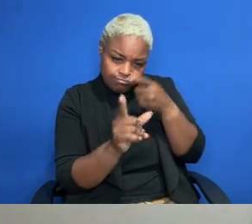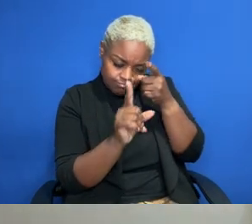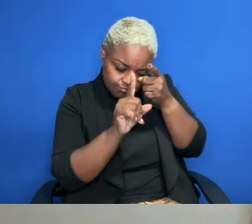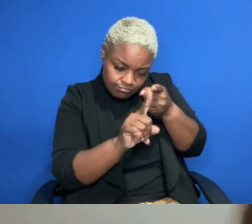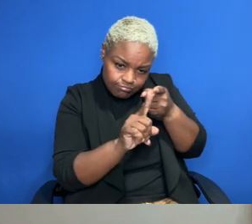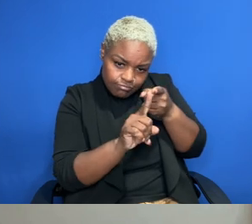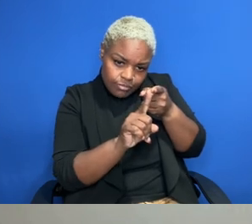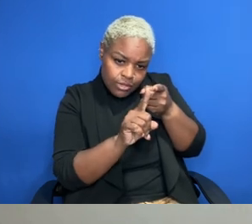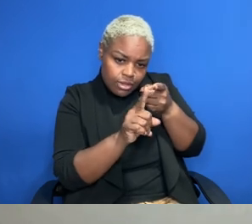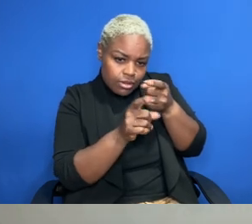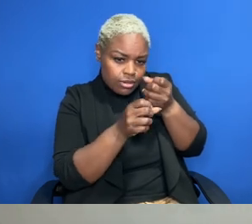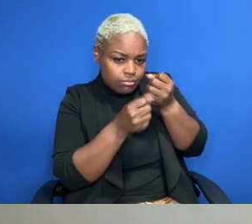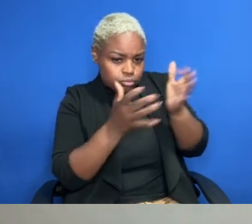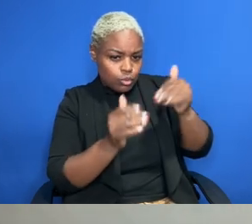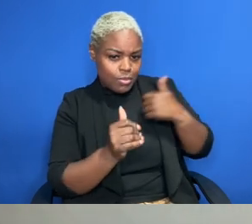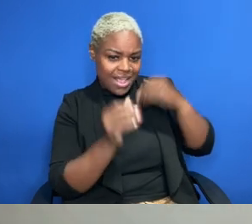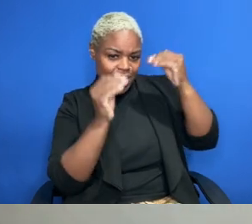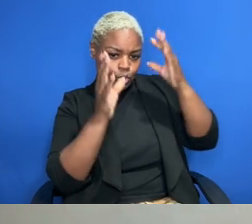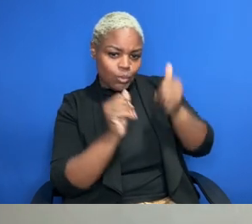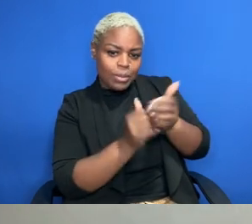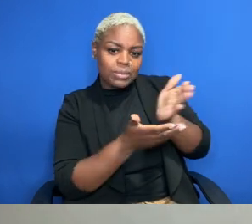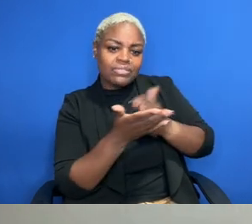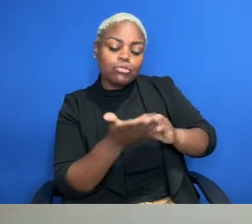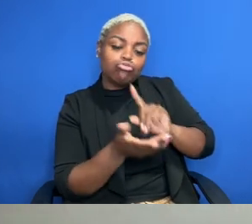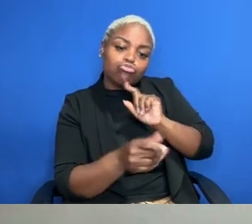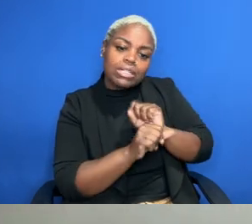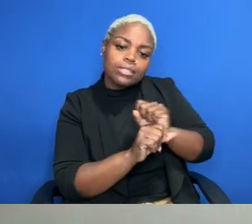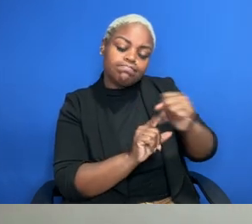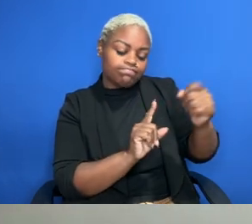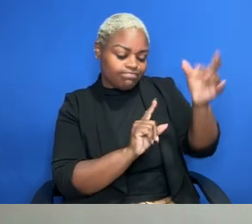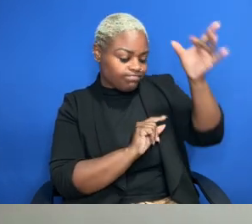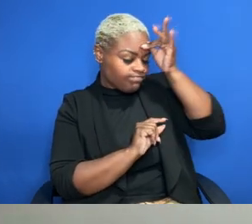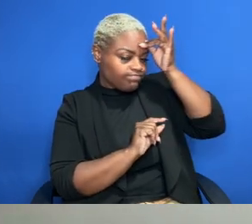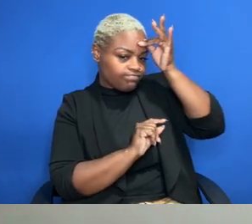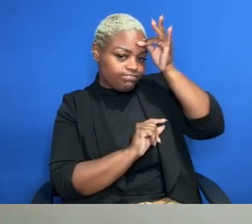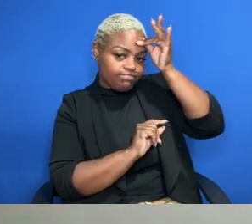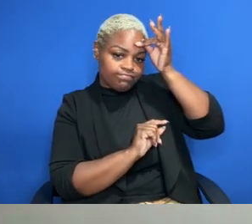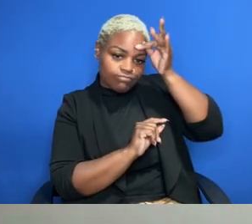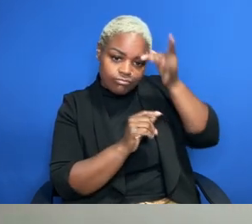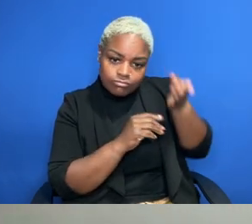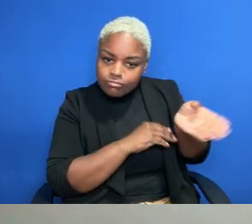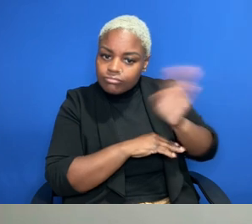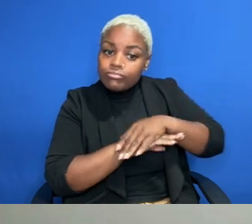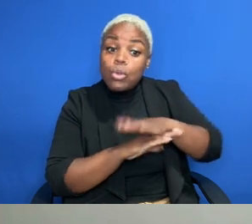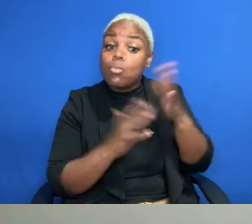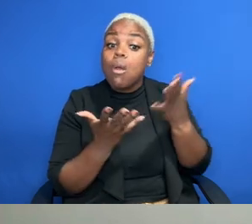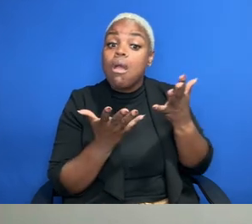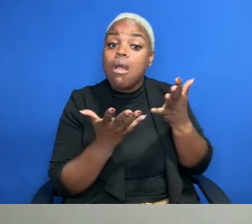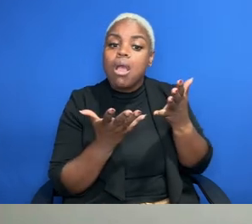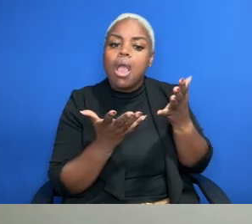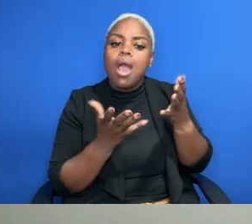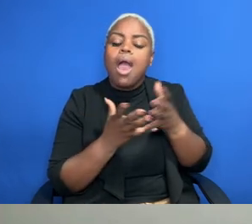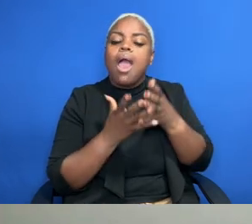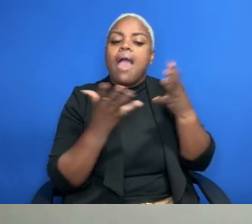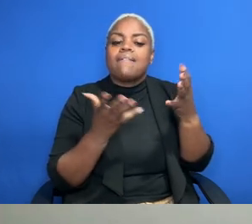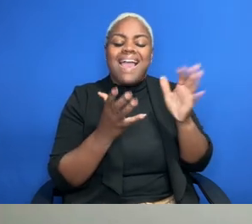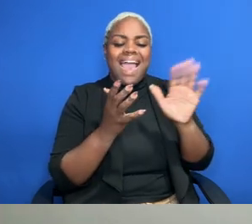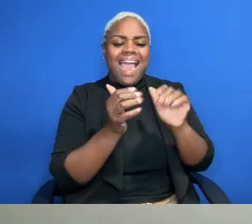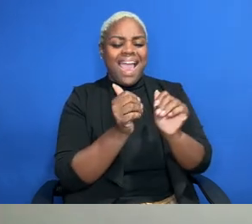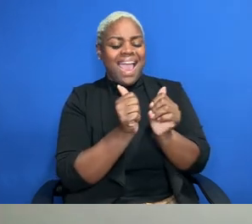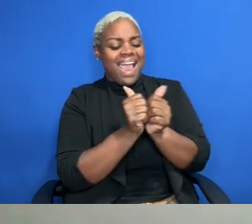again, I'm sort of wearing my educator hat at the moment. The other pieces that really stuck with me throughout the day is,